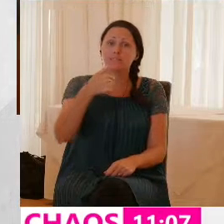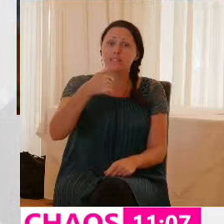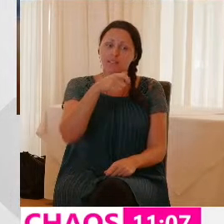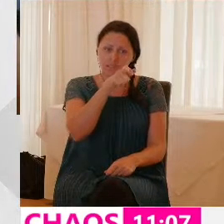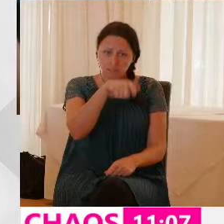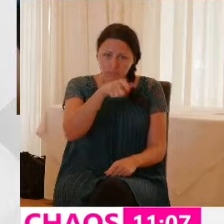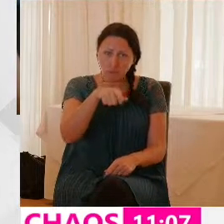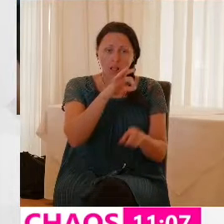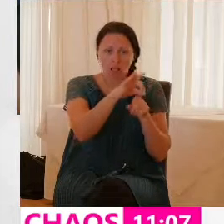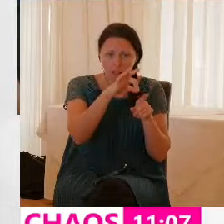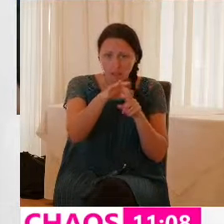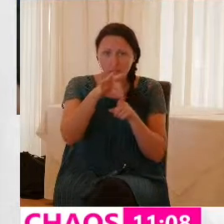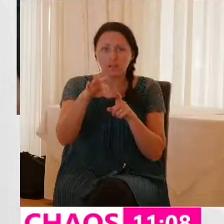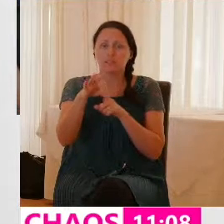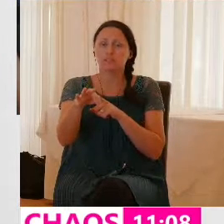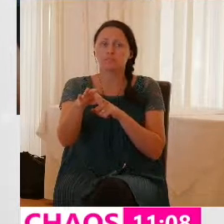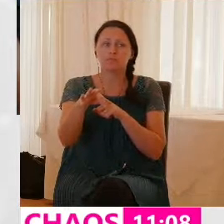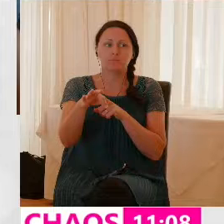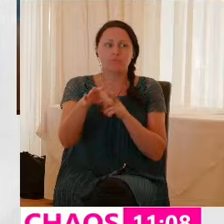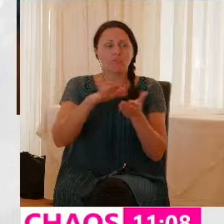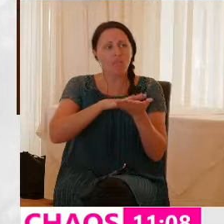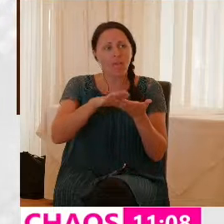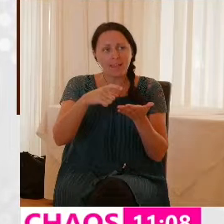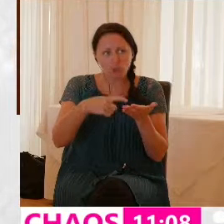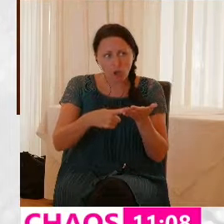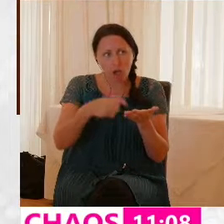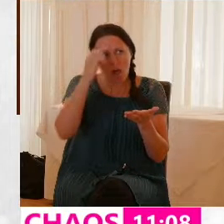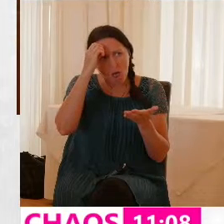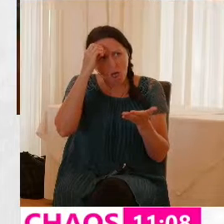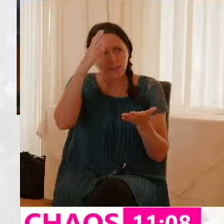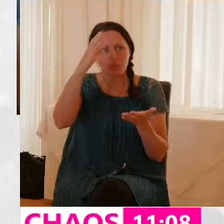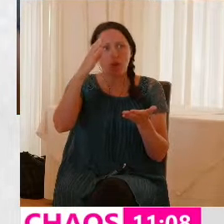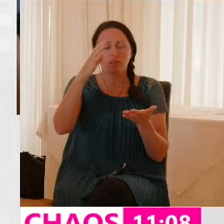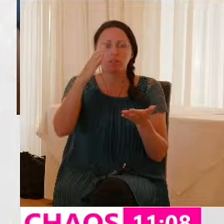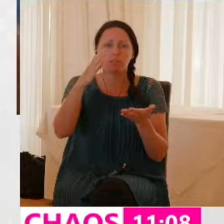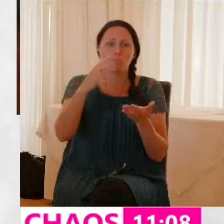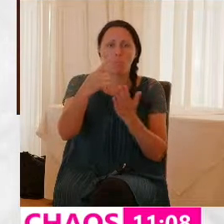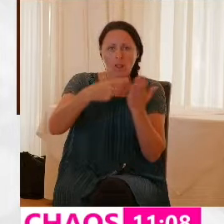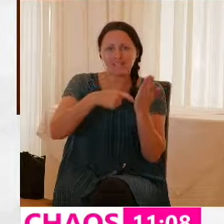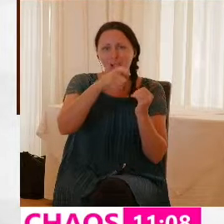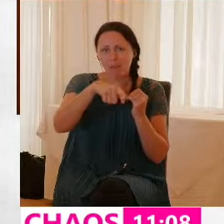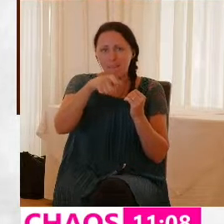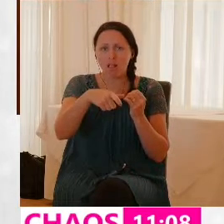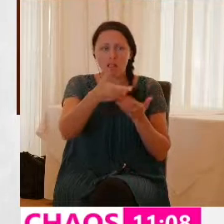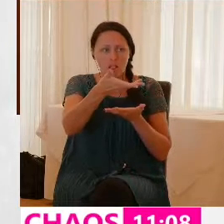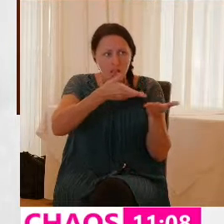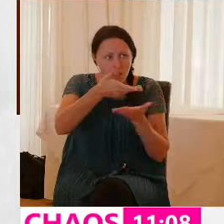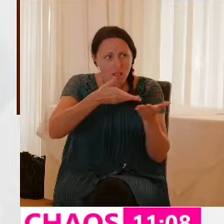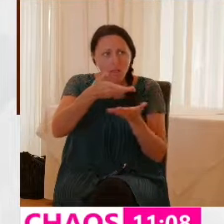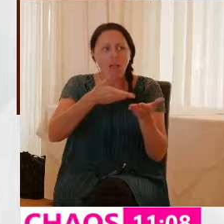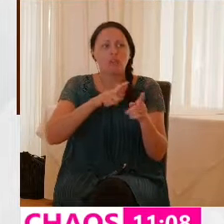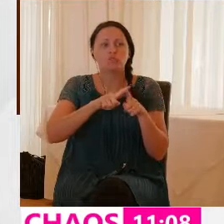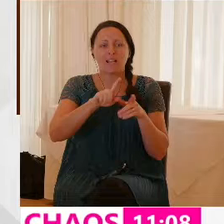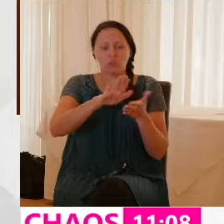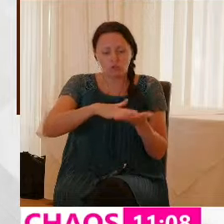SME owners, and HR experts and policy people. And then I tried to translate